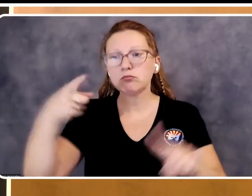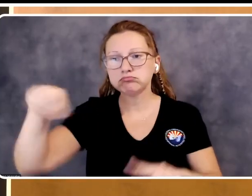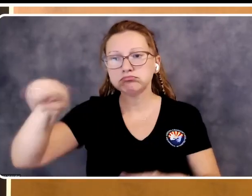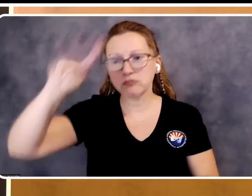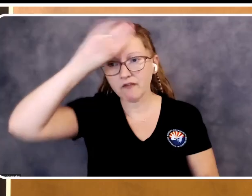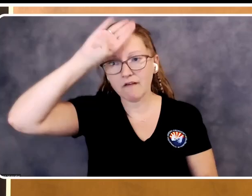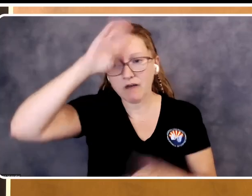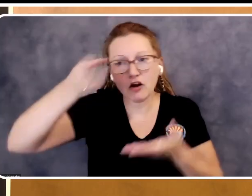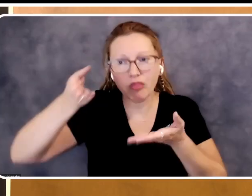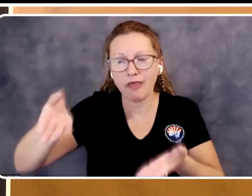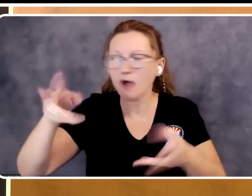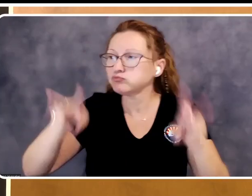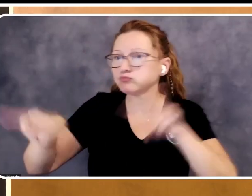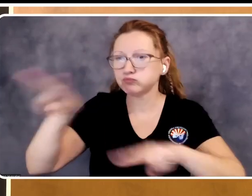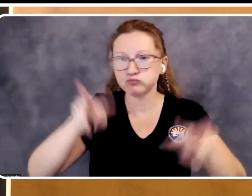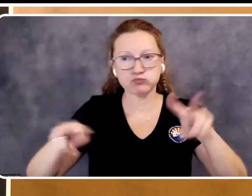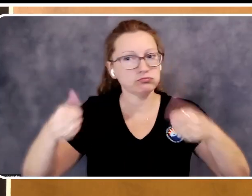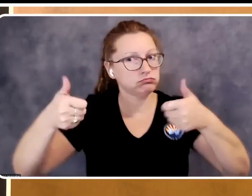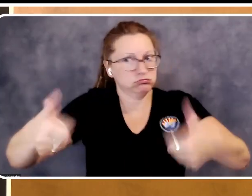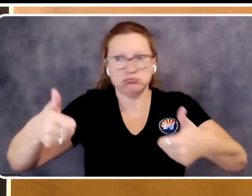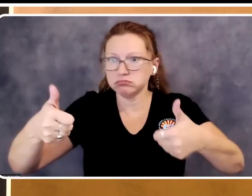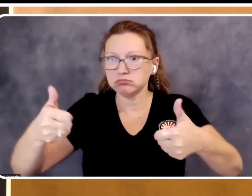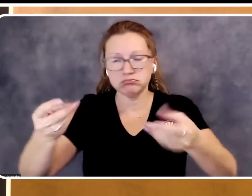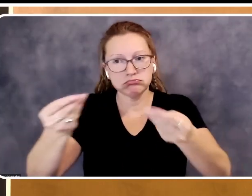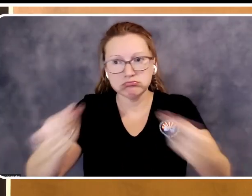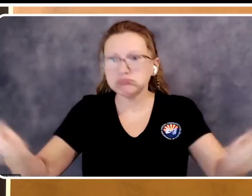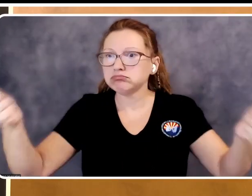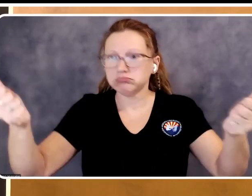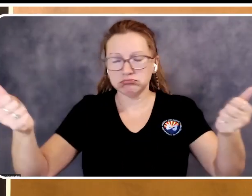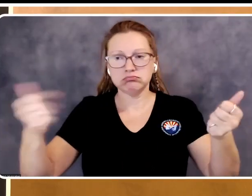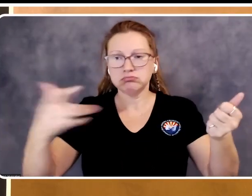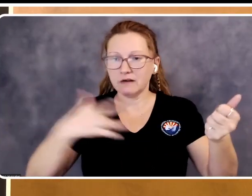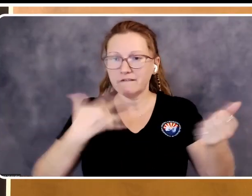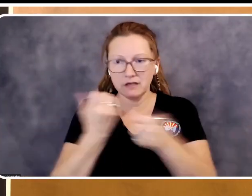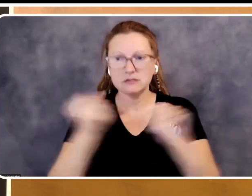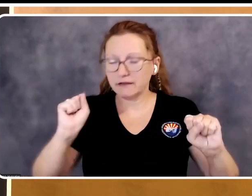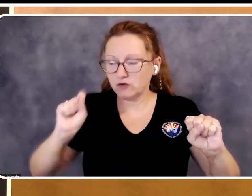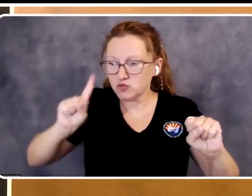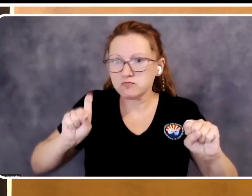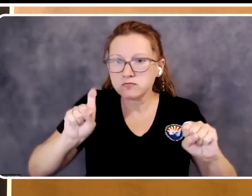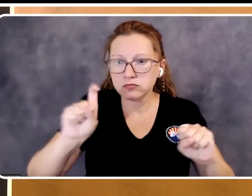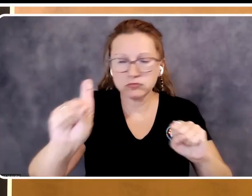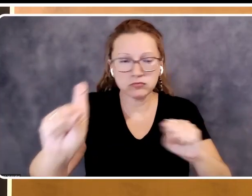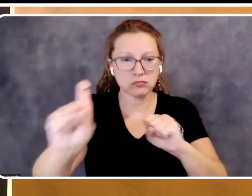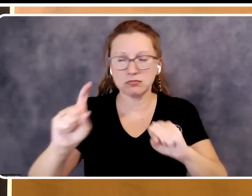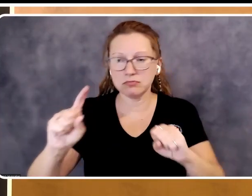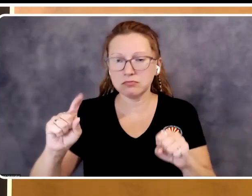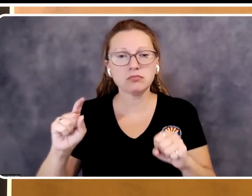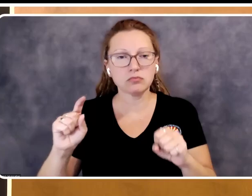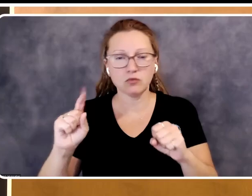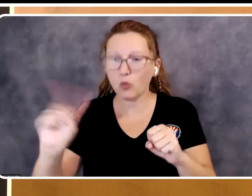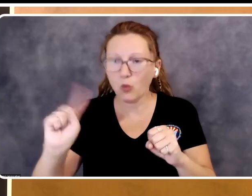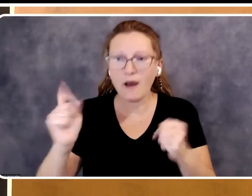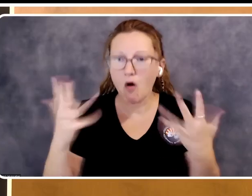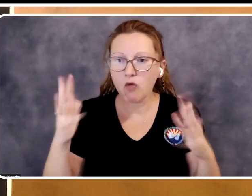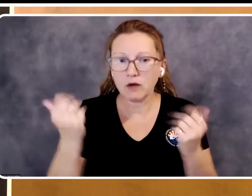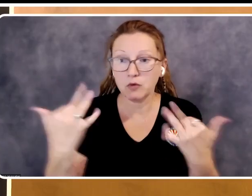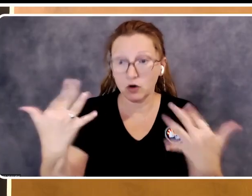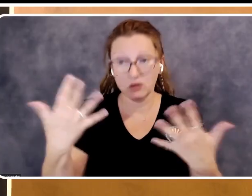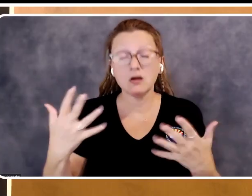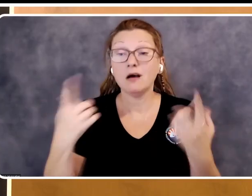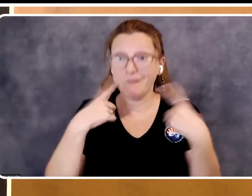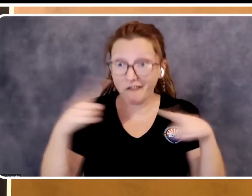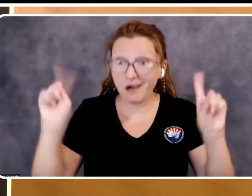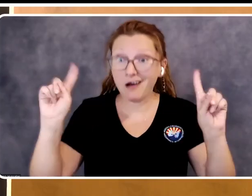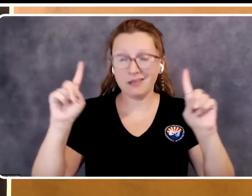troops on the ground. It's saying they got a lot of depth. They're going way interior of the fire, and they're looking at all the structures. It's the first